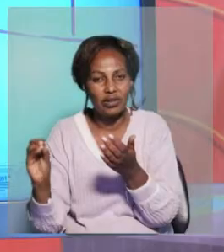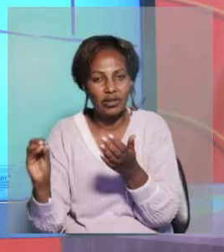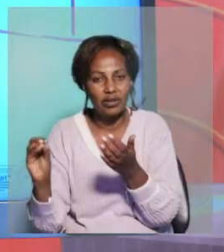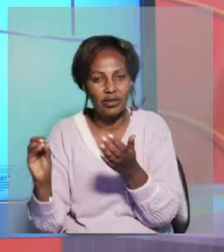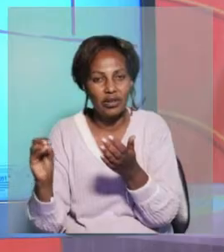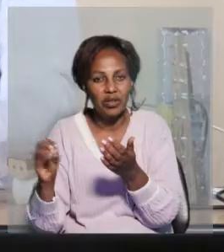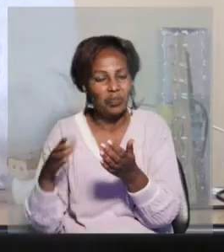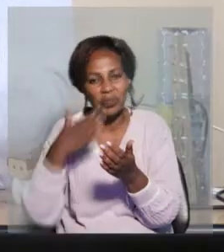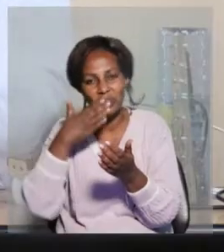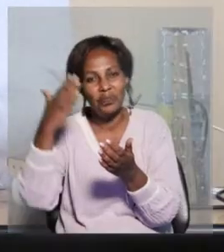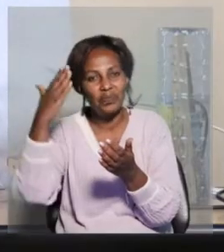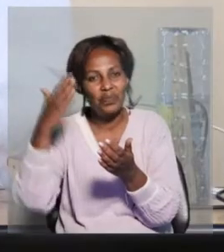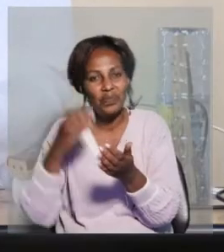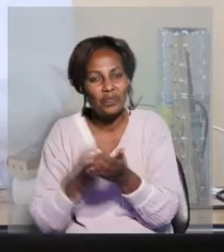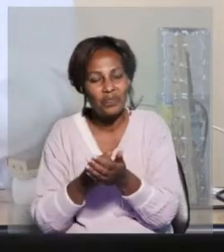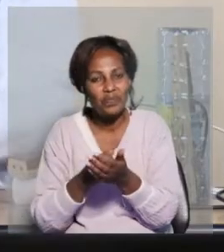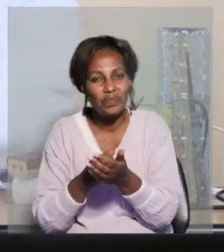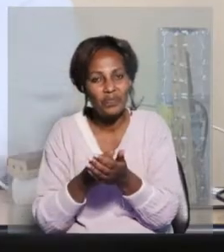Great.